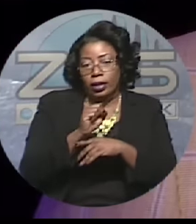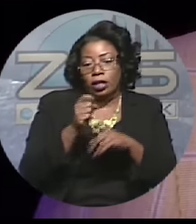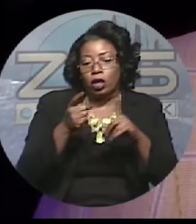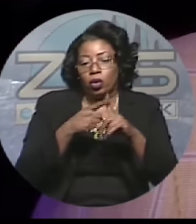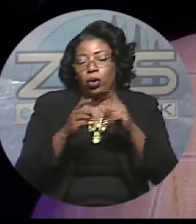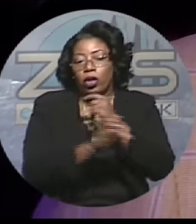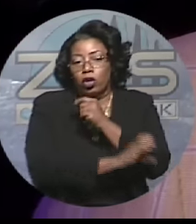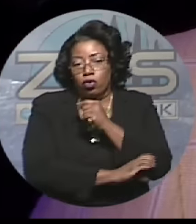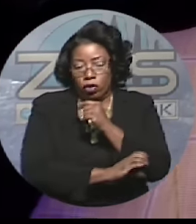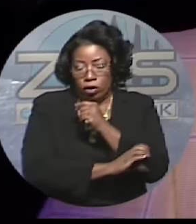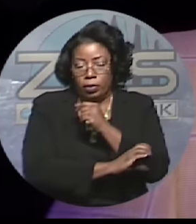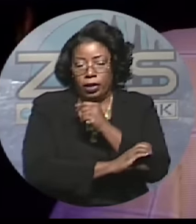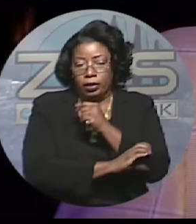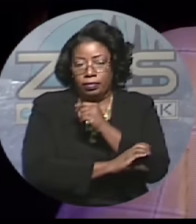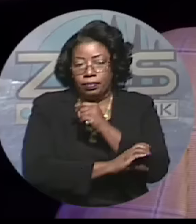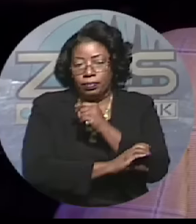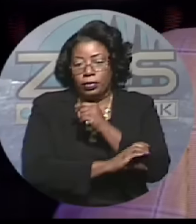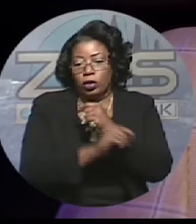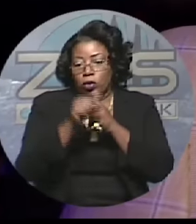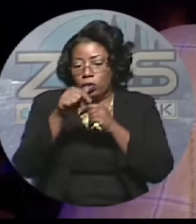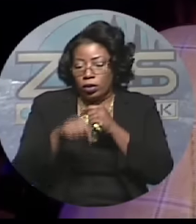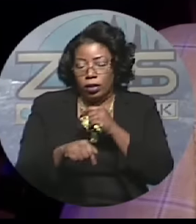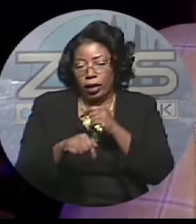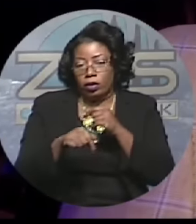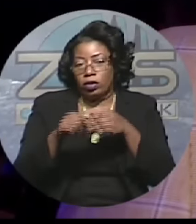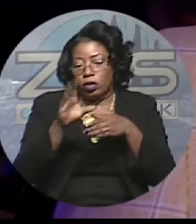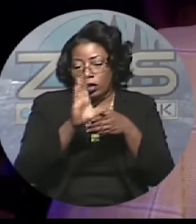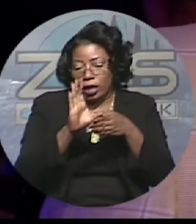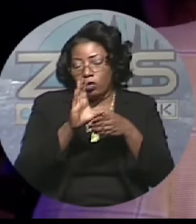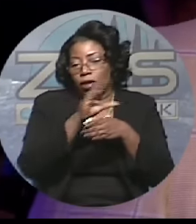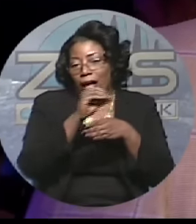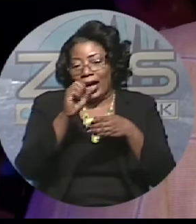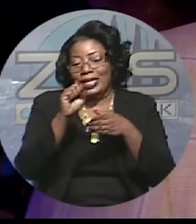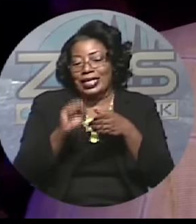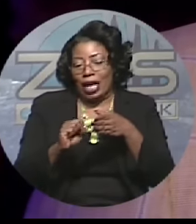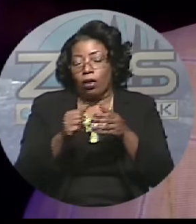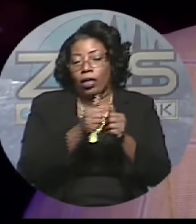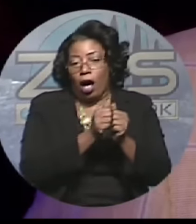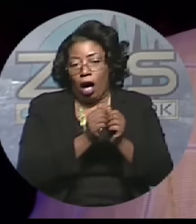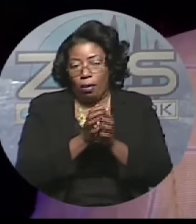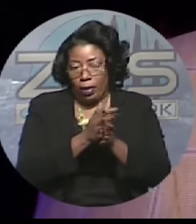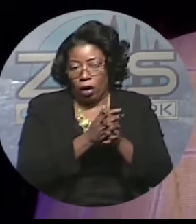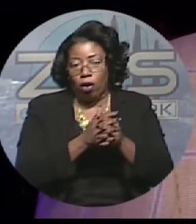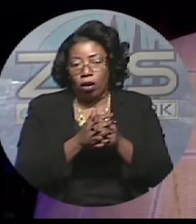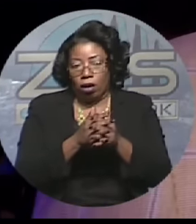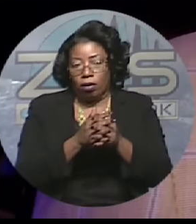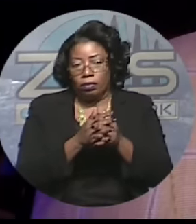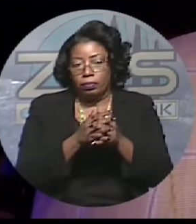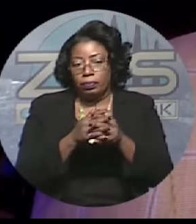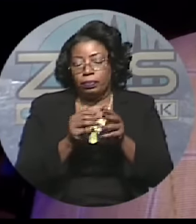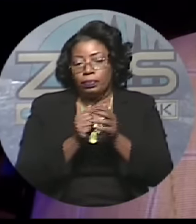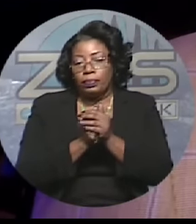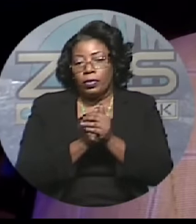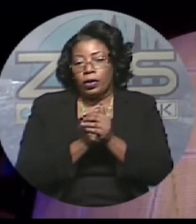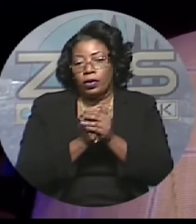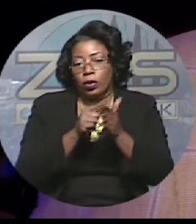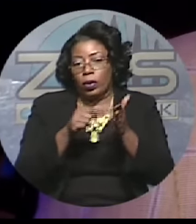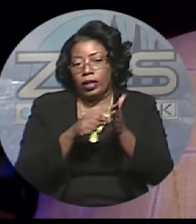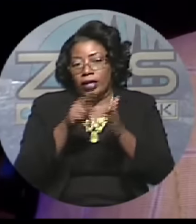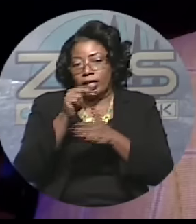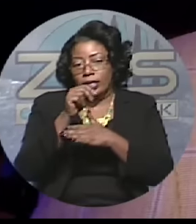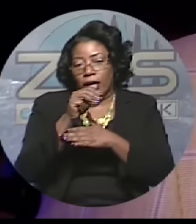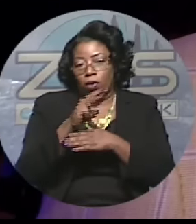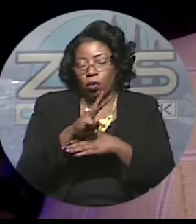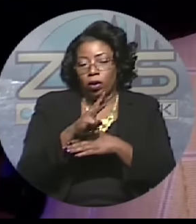through the Caribbean basin, down through Central America and into South America. So it's the biggest, most robust network in